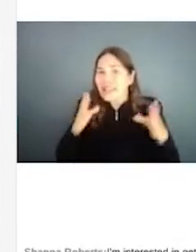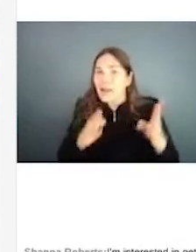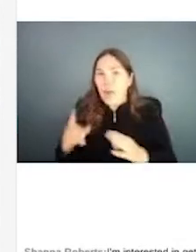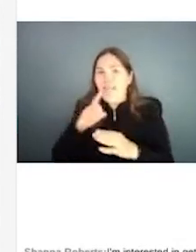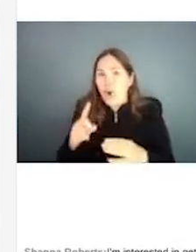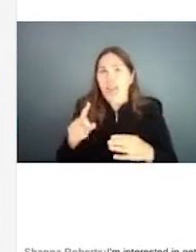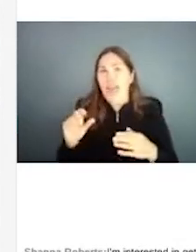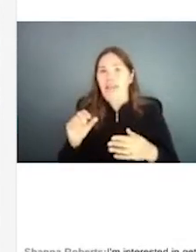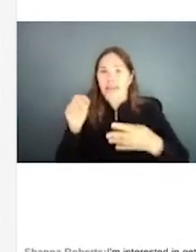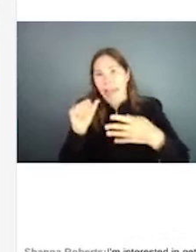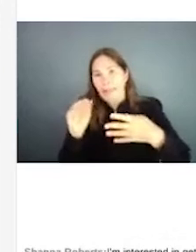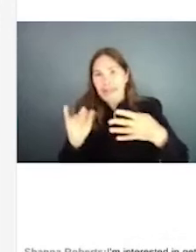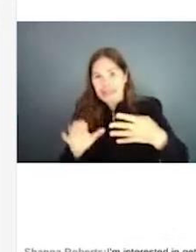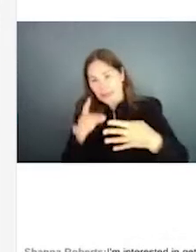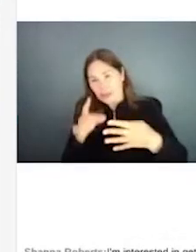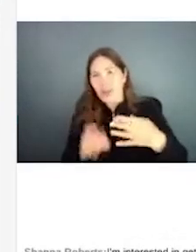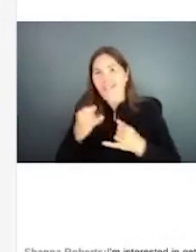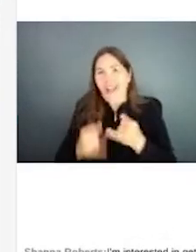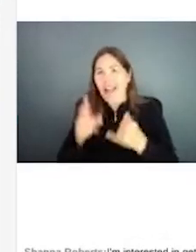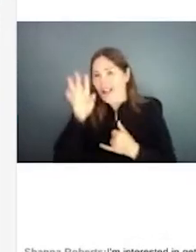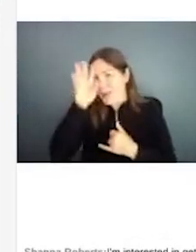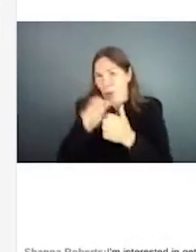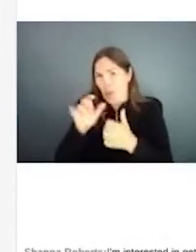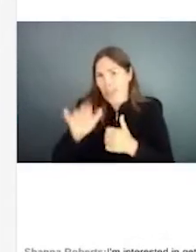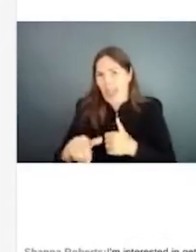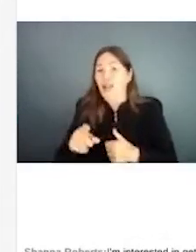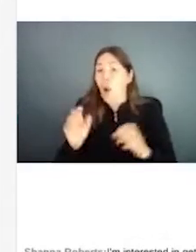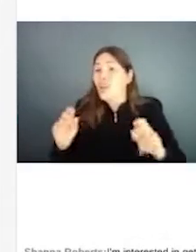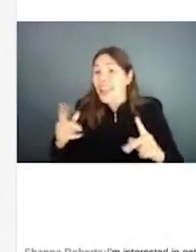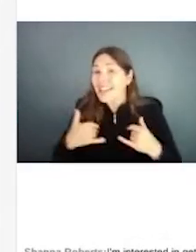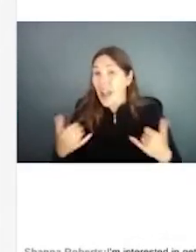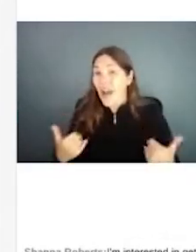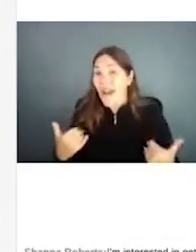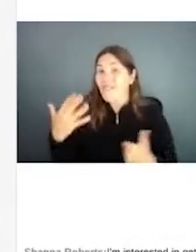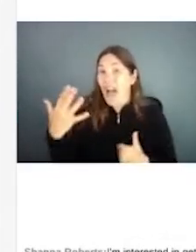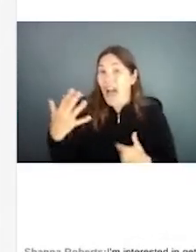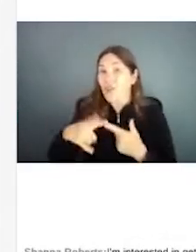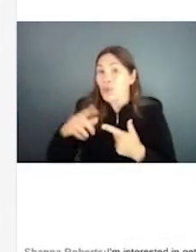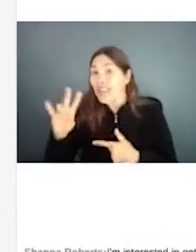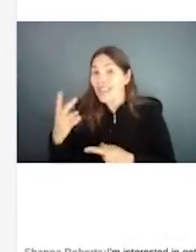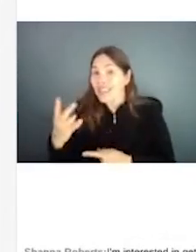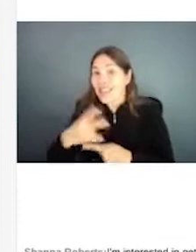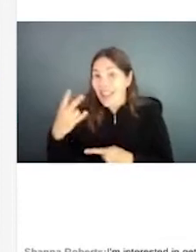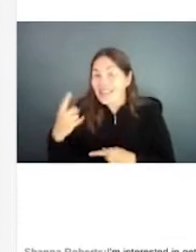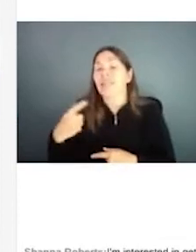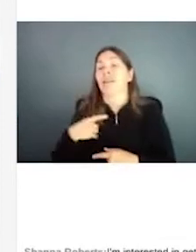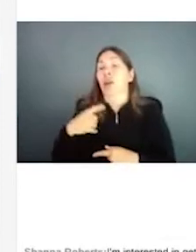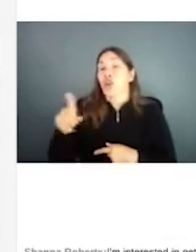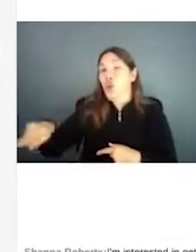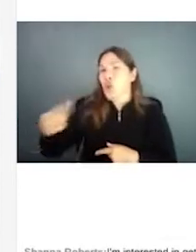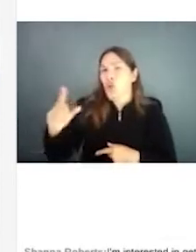choice final, I came up with this. And it was basically, okay, now you have 5 to 7 days, and I want you to go out